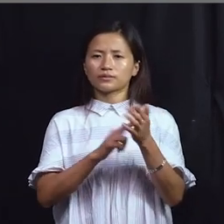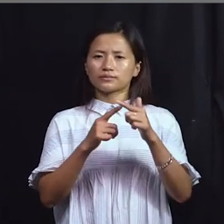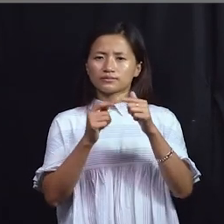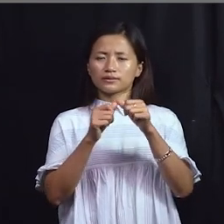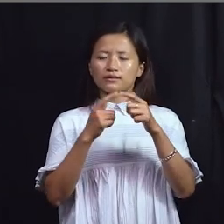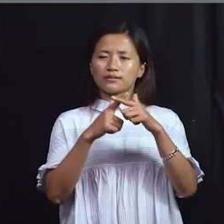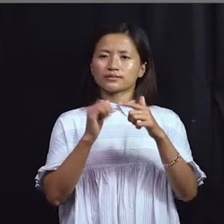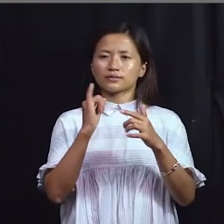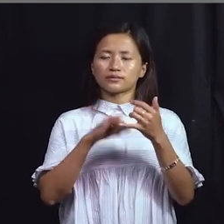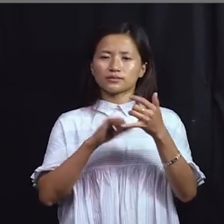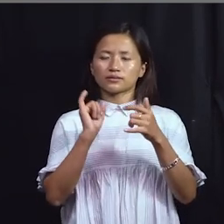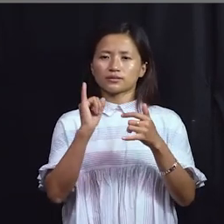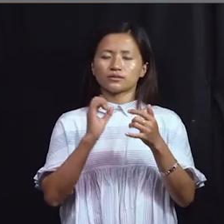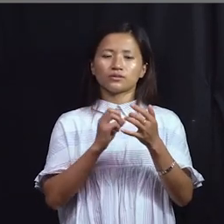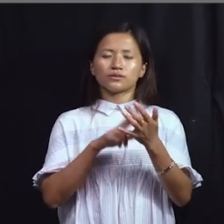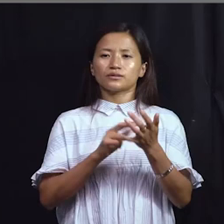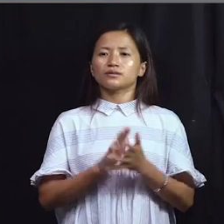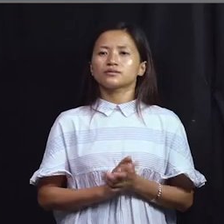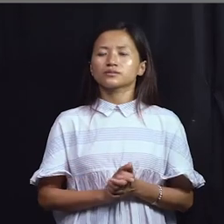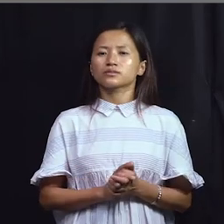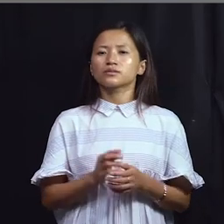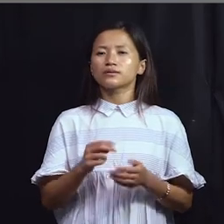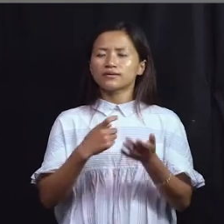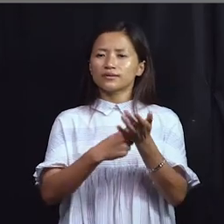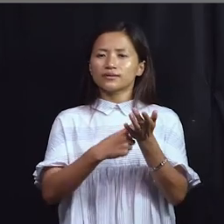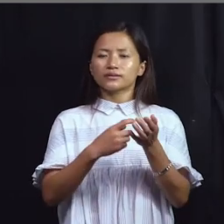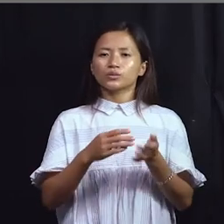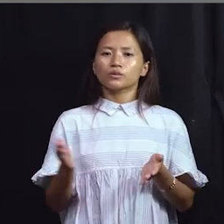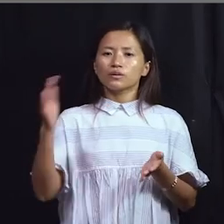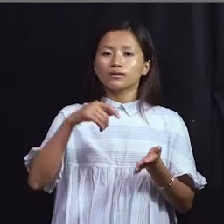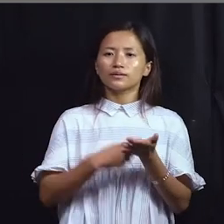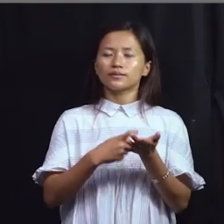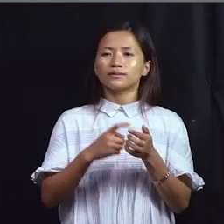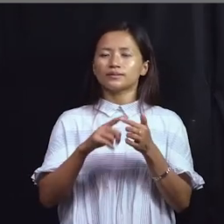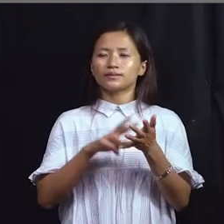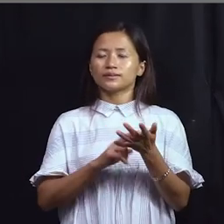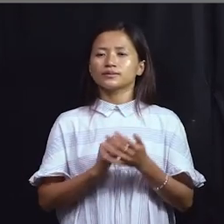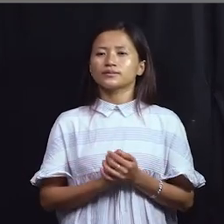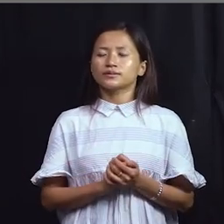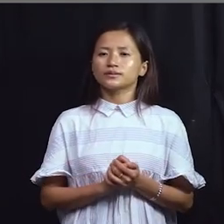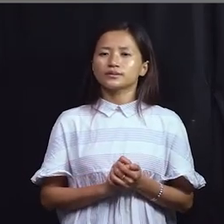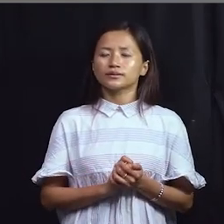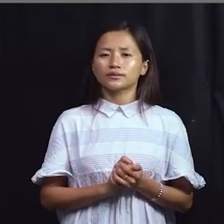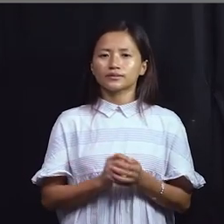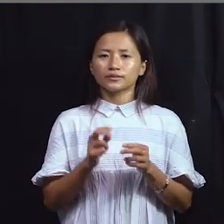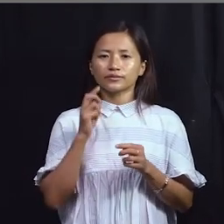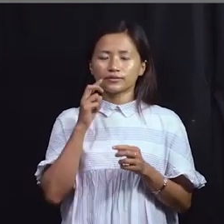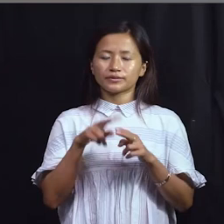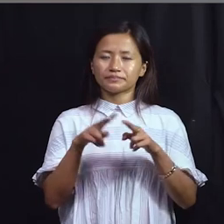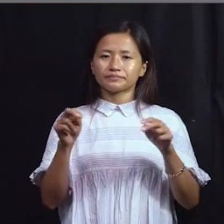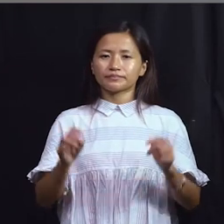called revenue receipts. Understood? But its technical meaning is, it's very